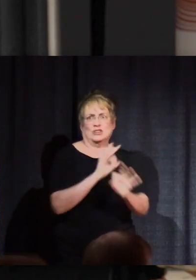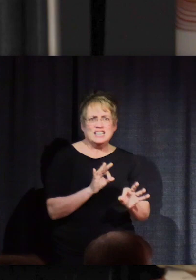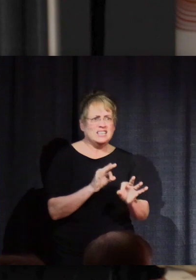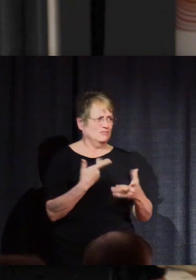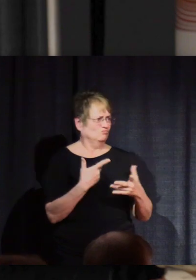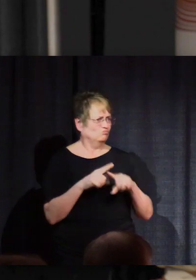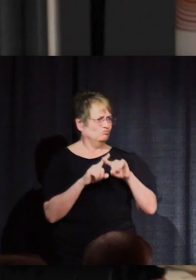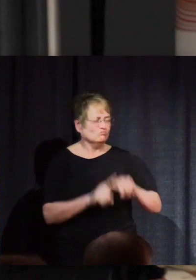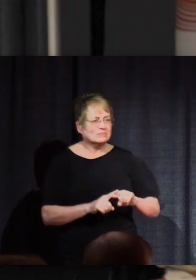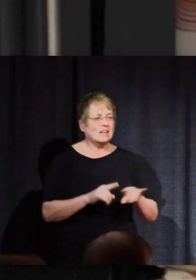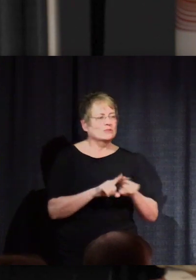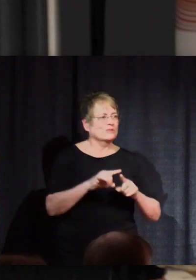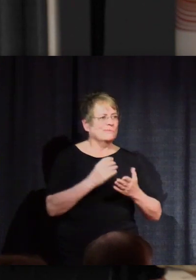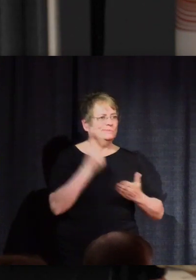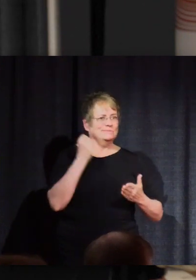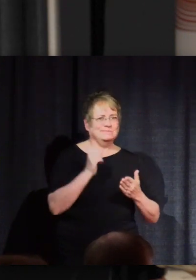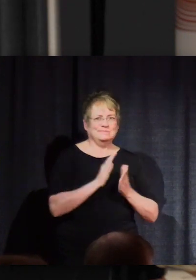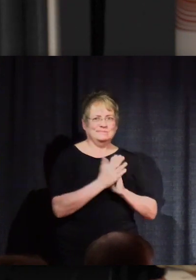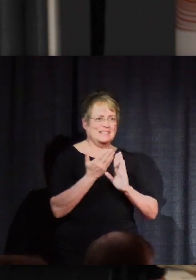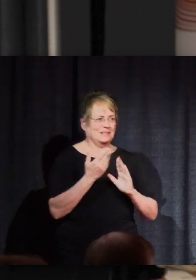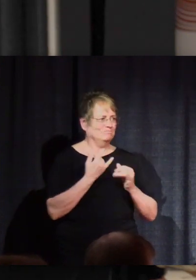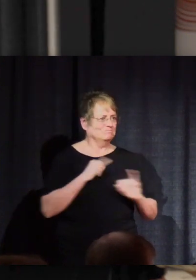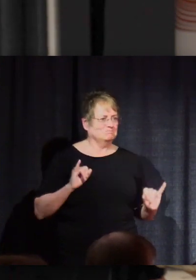stability, and an opportunity to be self-reliant.